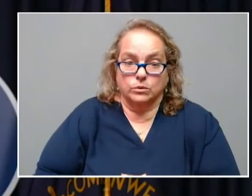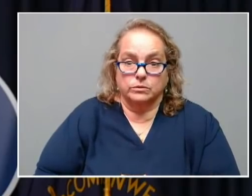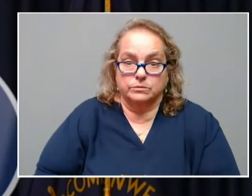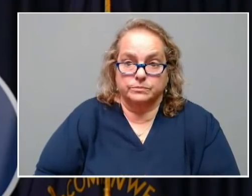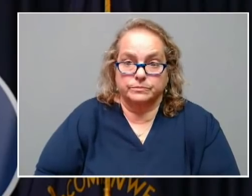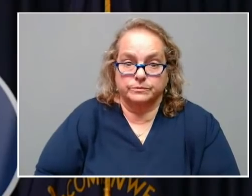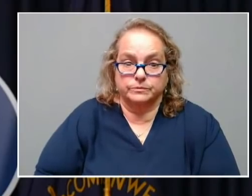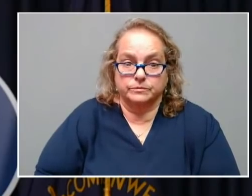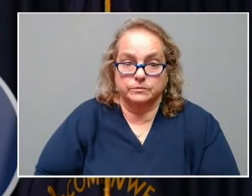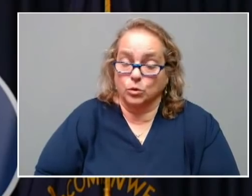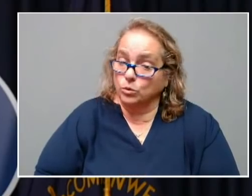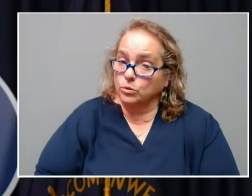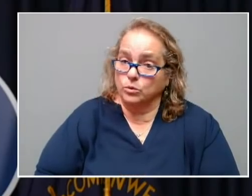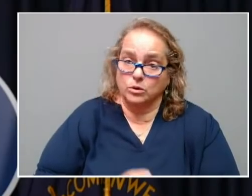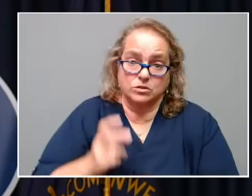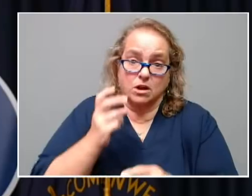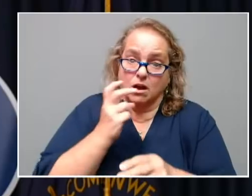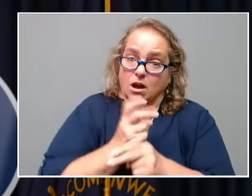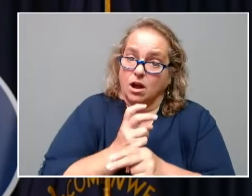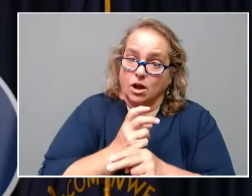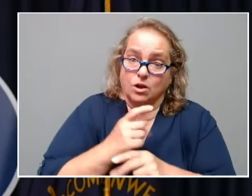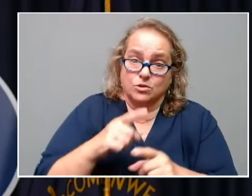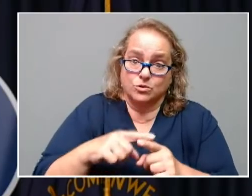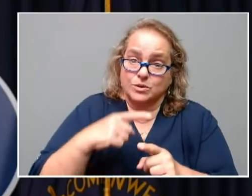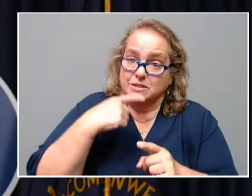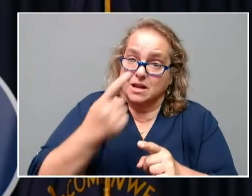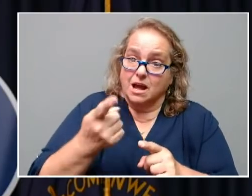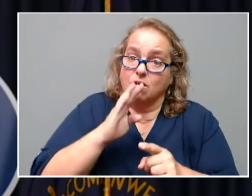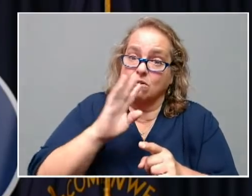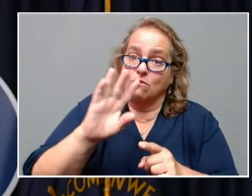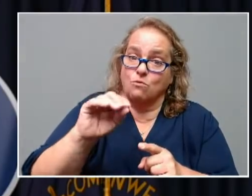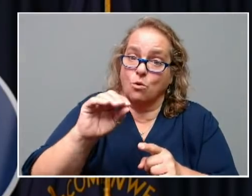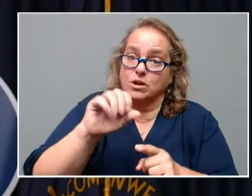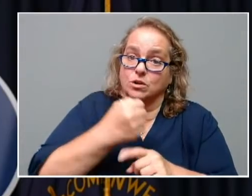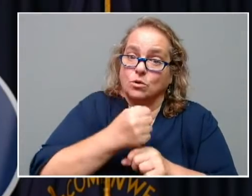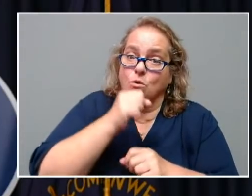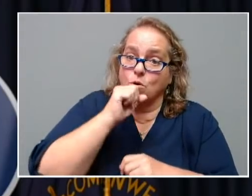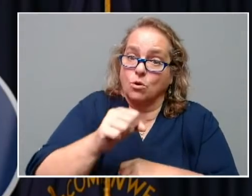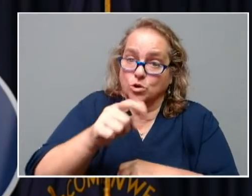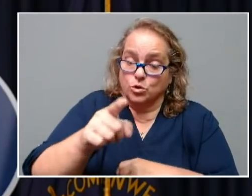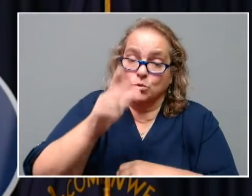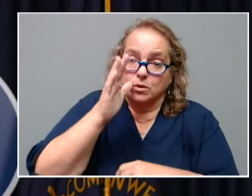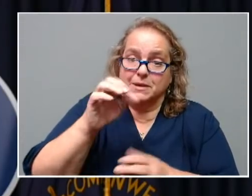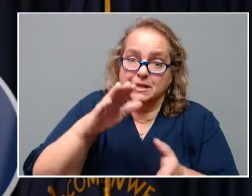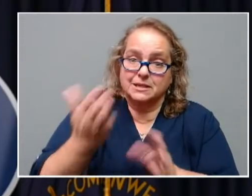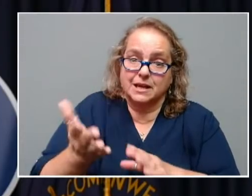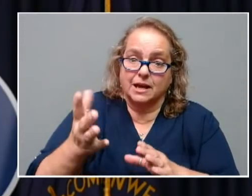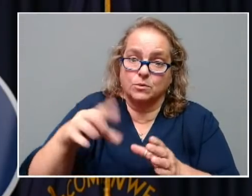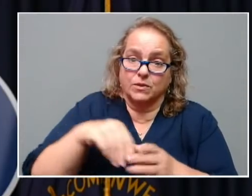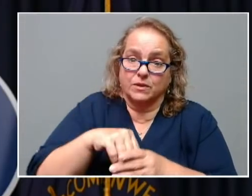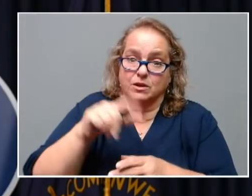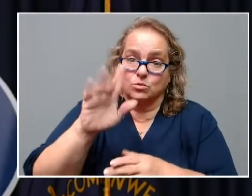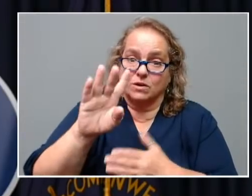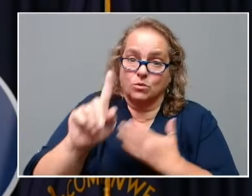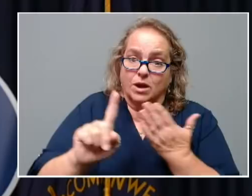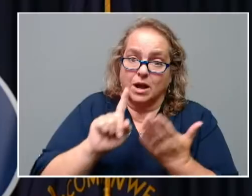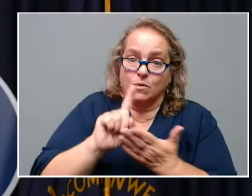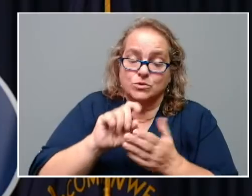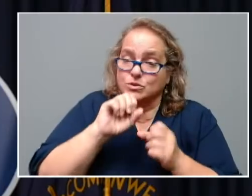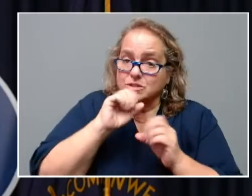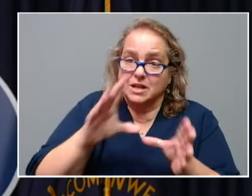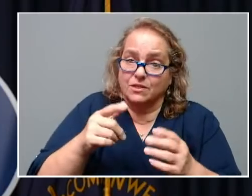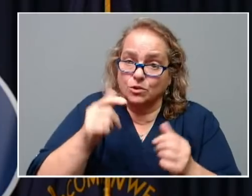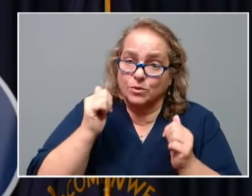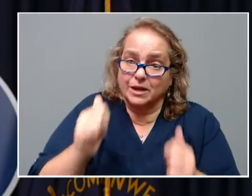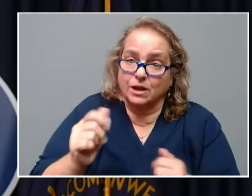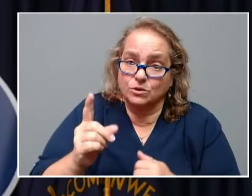It's hard to tell a 40-year-old that they're going to be dead in 24 hours and there's nothing you can do. That's the